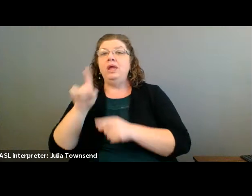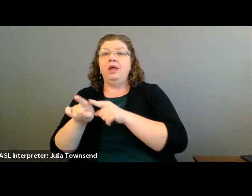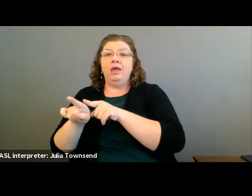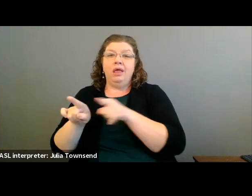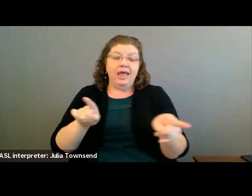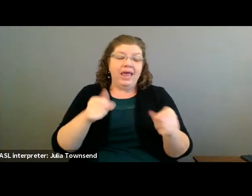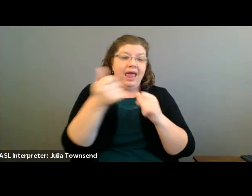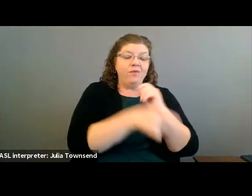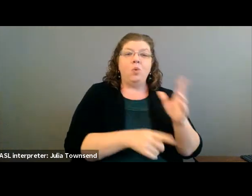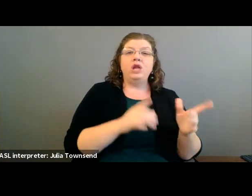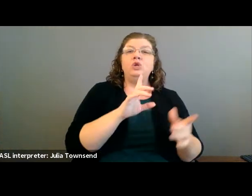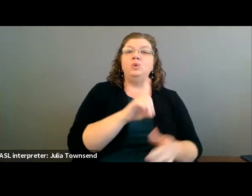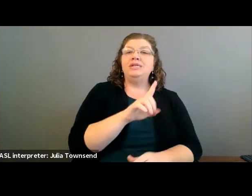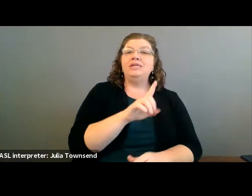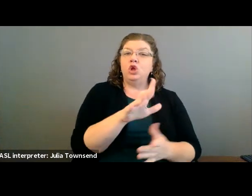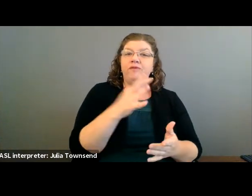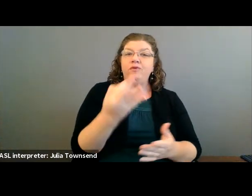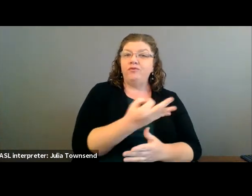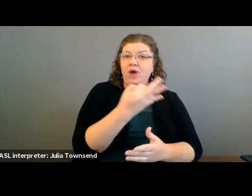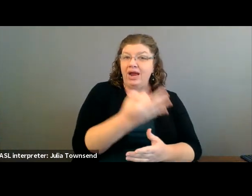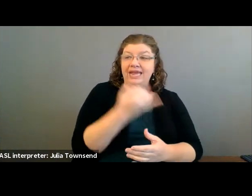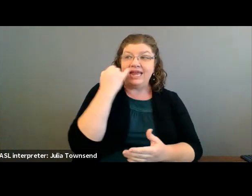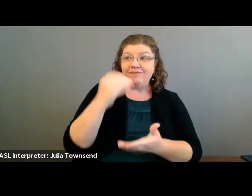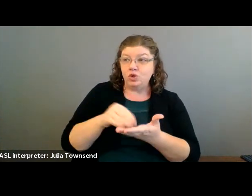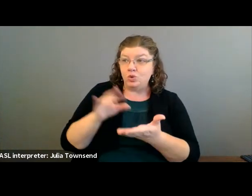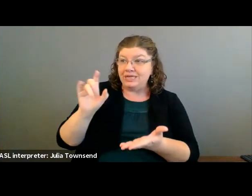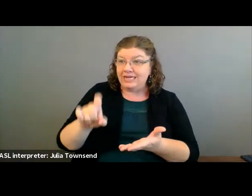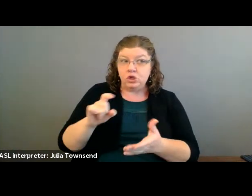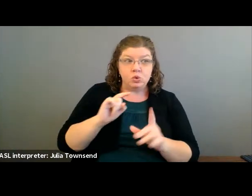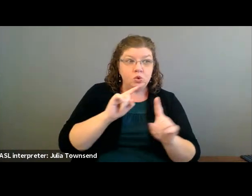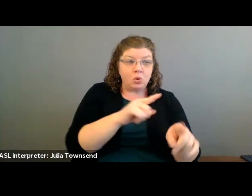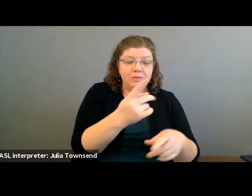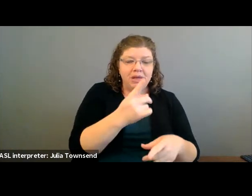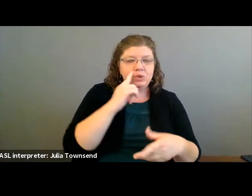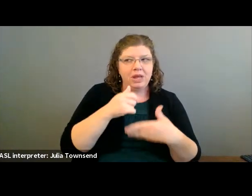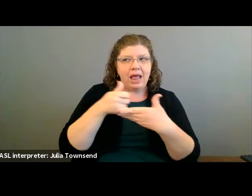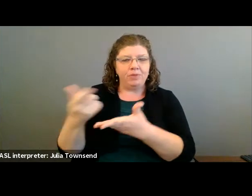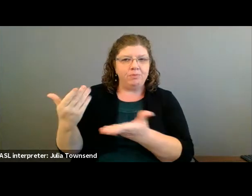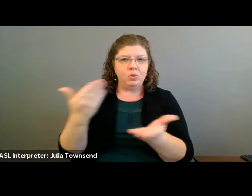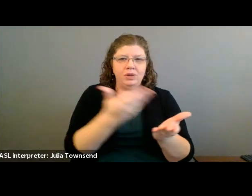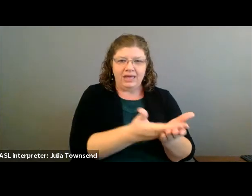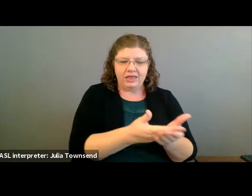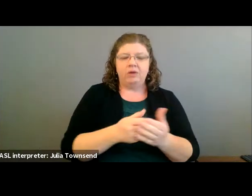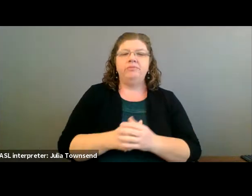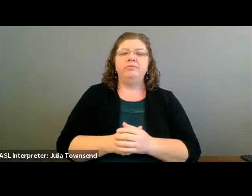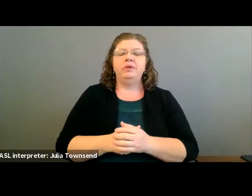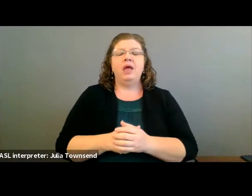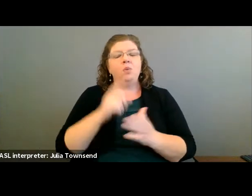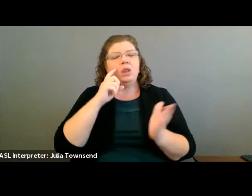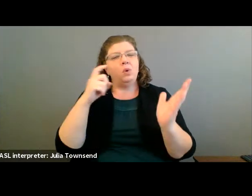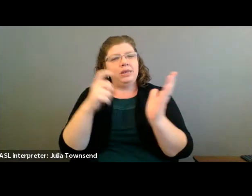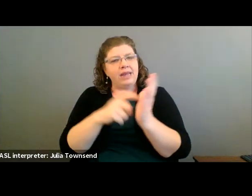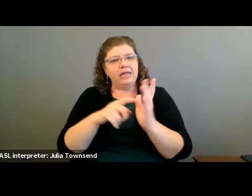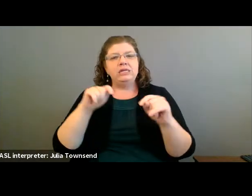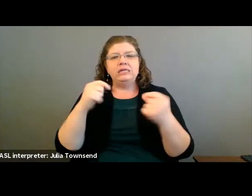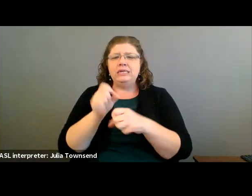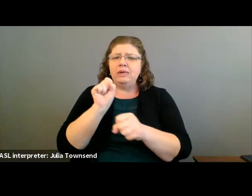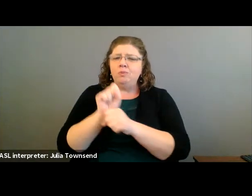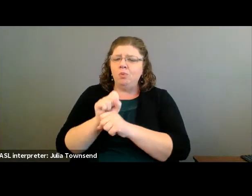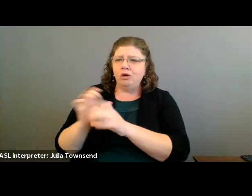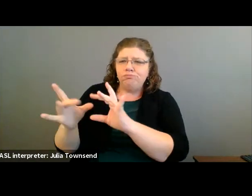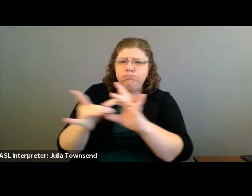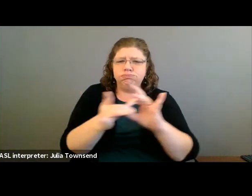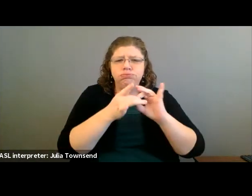and ensure that students who needed a place to go were able to get there. In the end, I want to acknowledge the teamwork that took place across the district to coordinate this